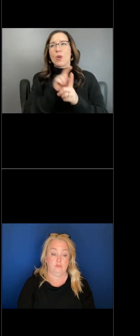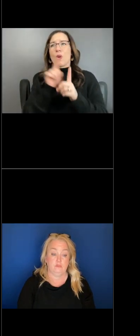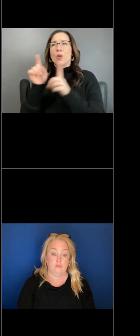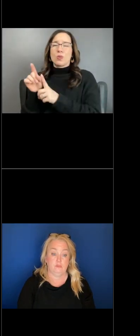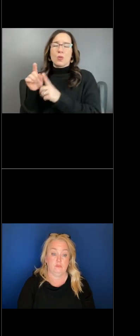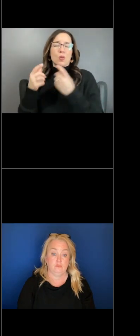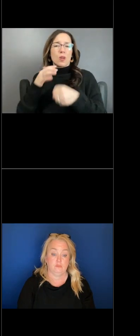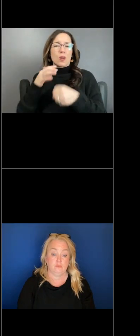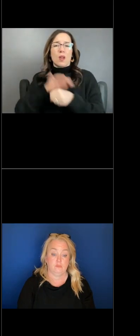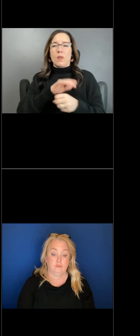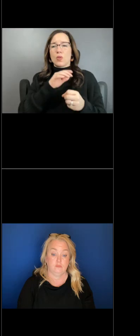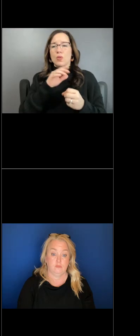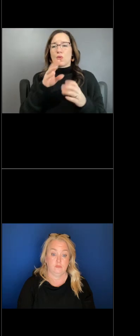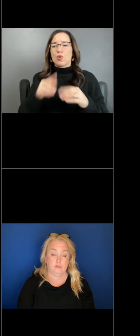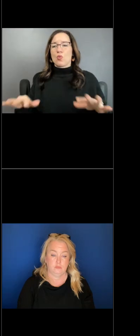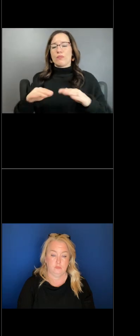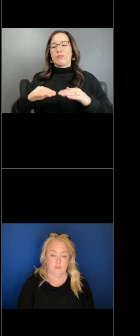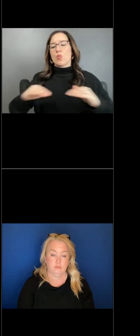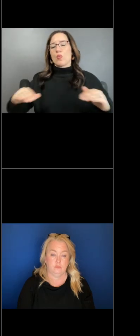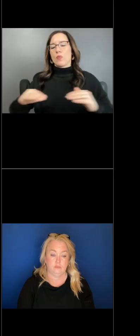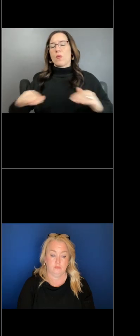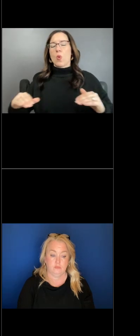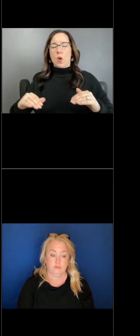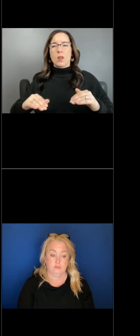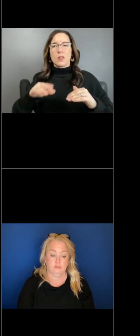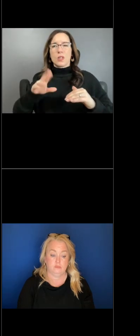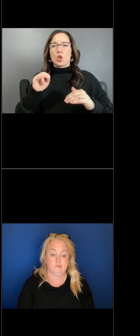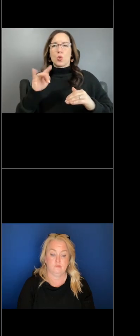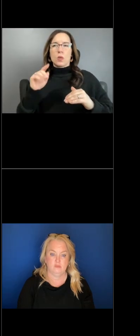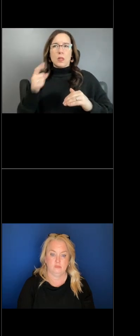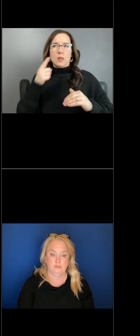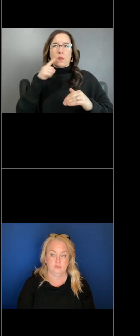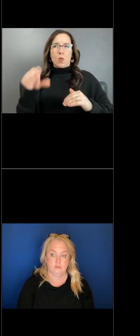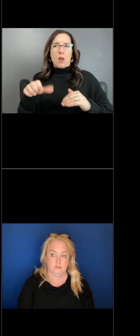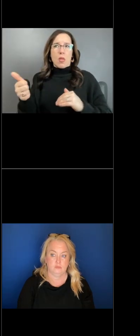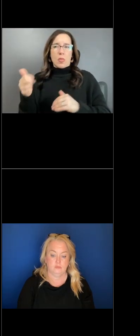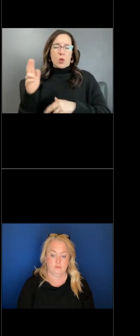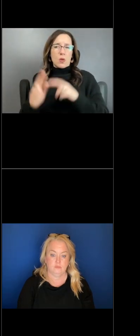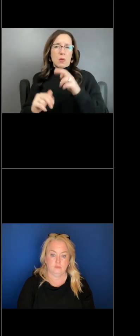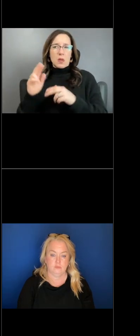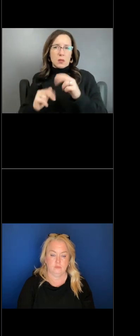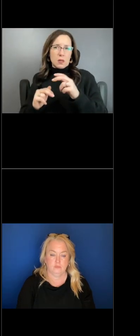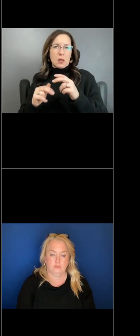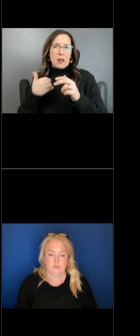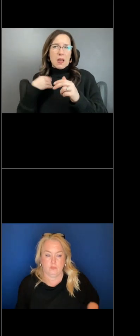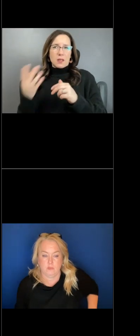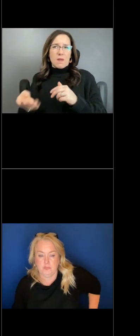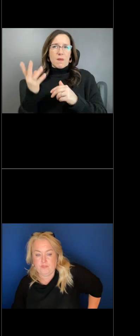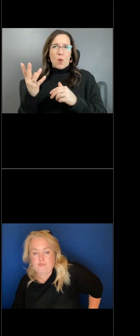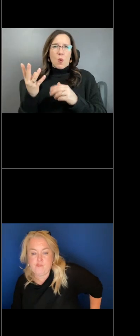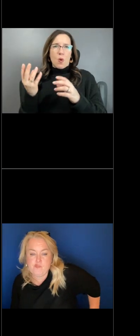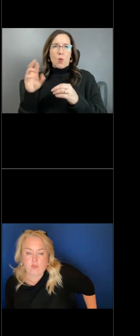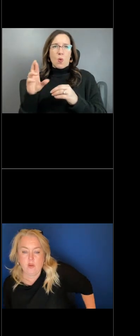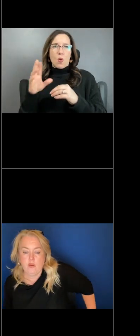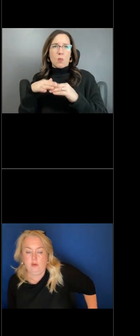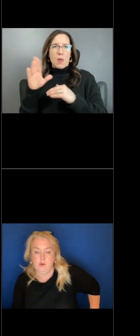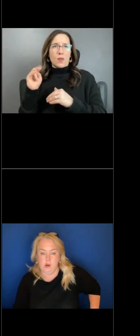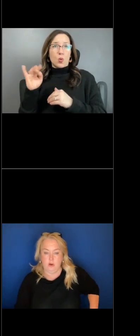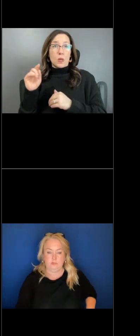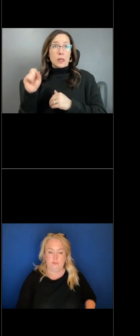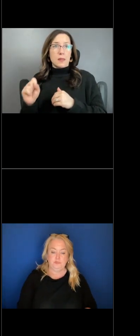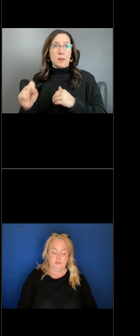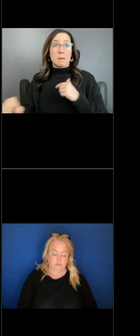covers ground floor dwelling units in other buildings consisting of 4 or more dwelling units.